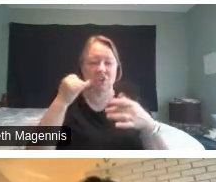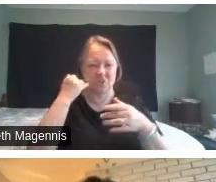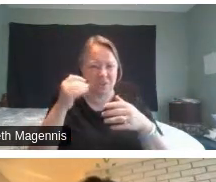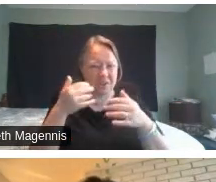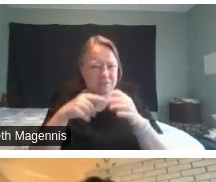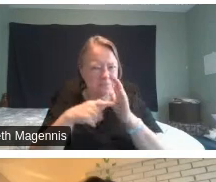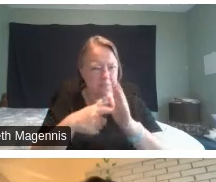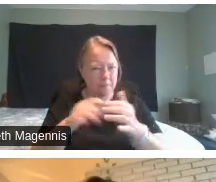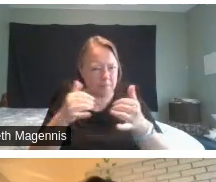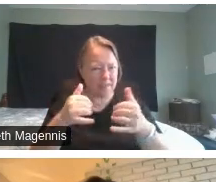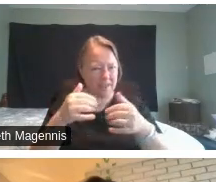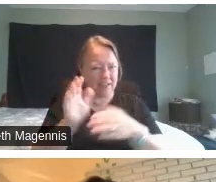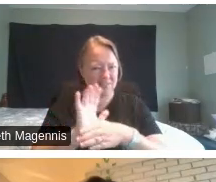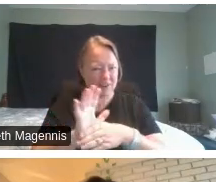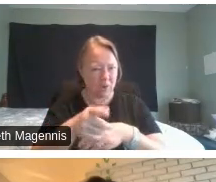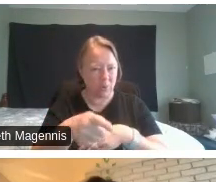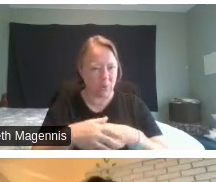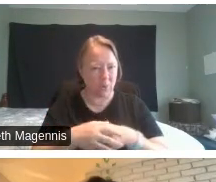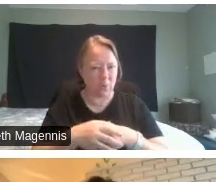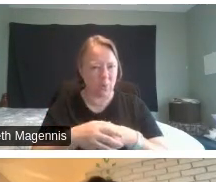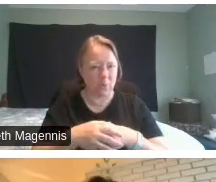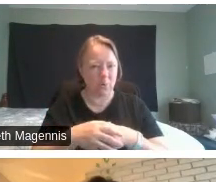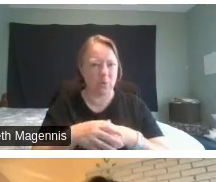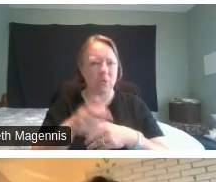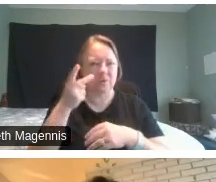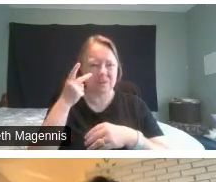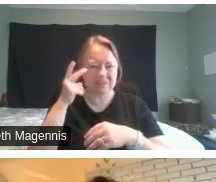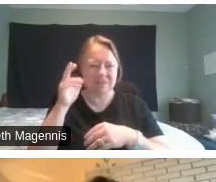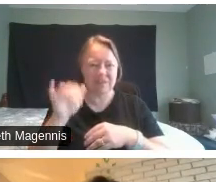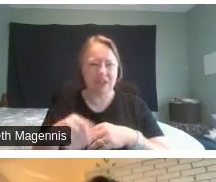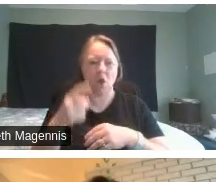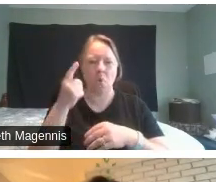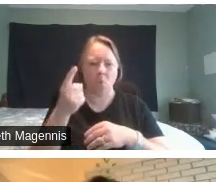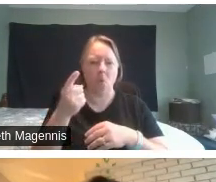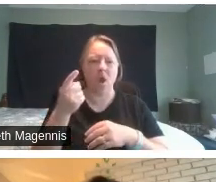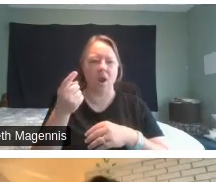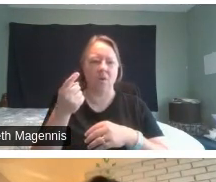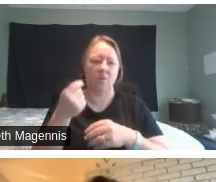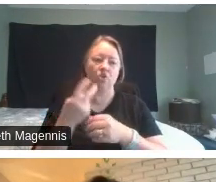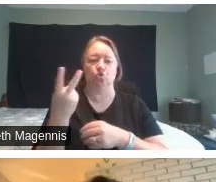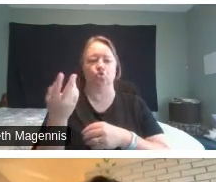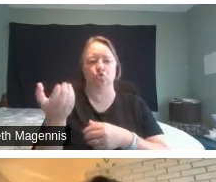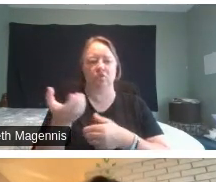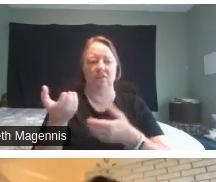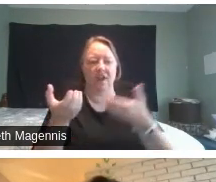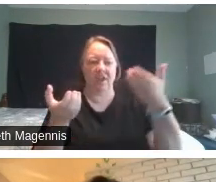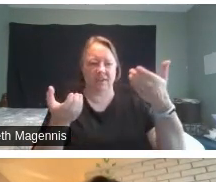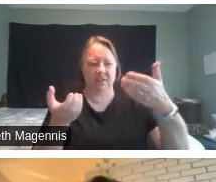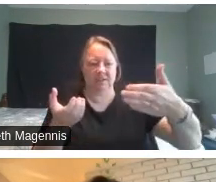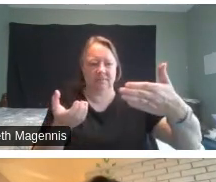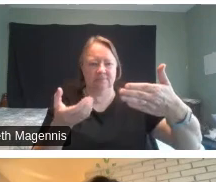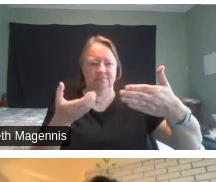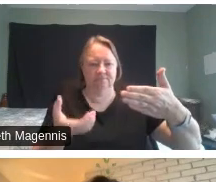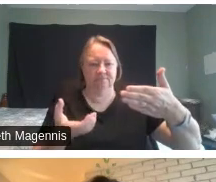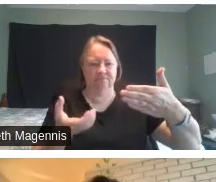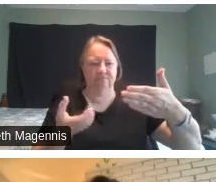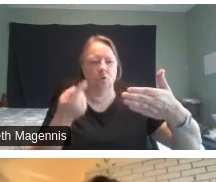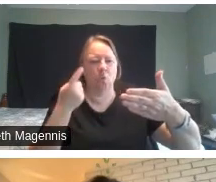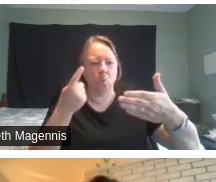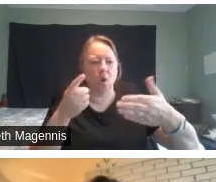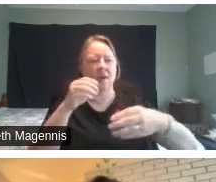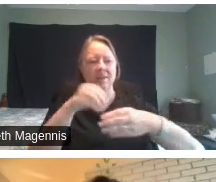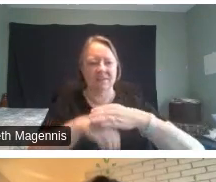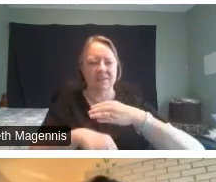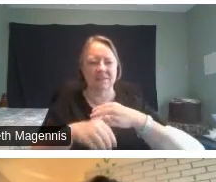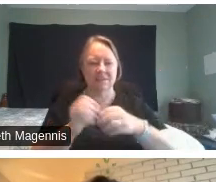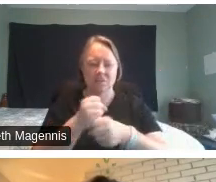video. We can see that there's one device, there's two devices here, both running OctoStudio. One is embedded in a craft